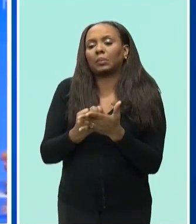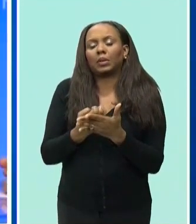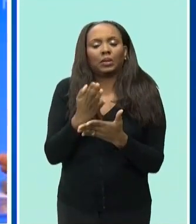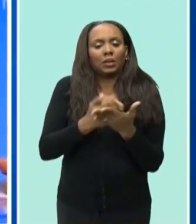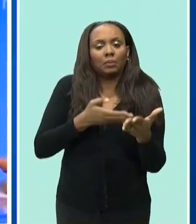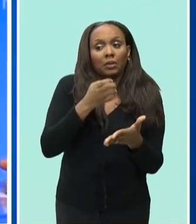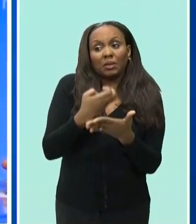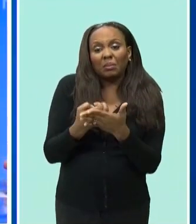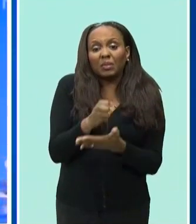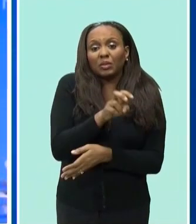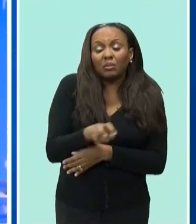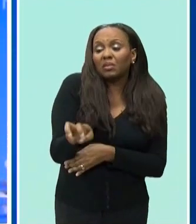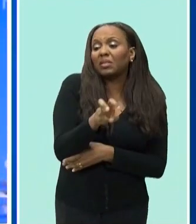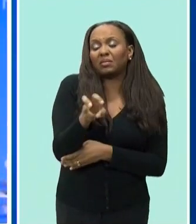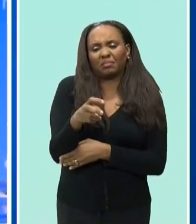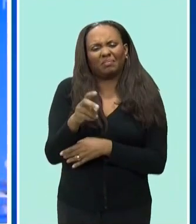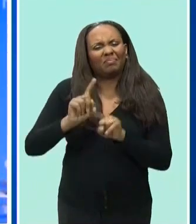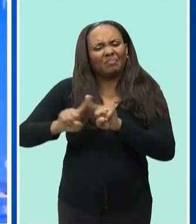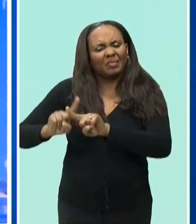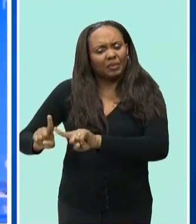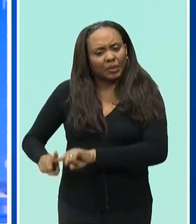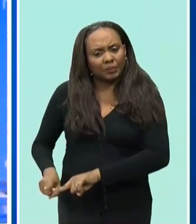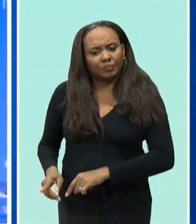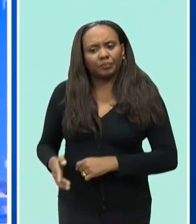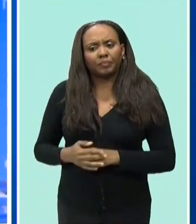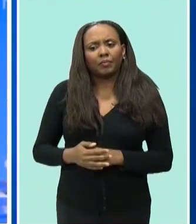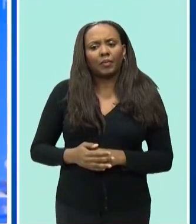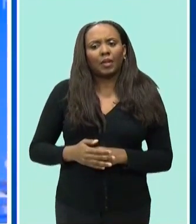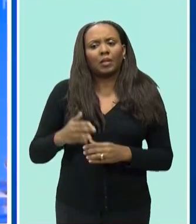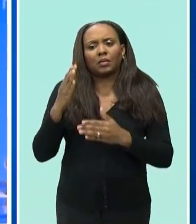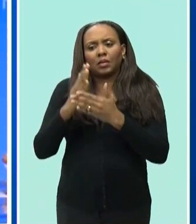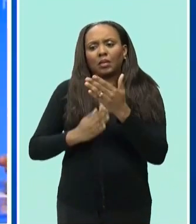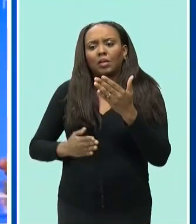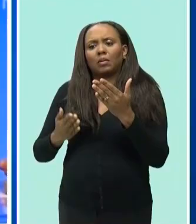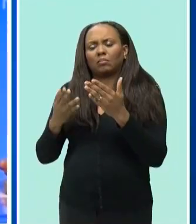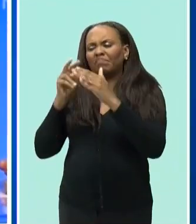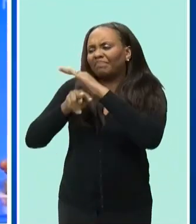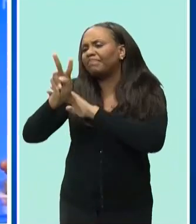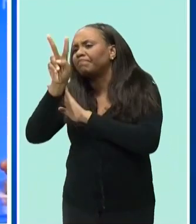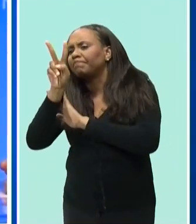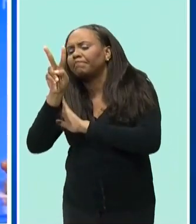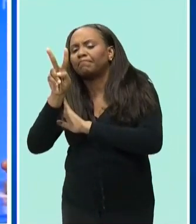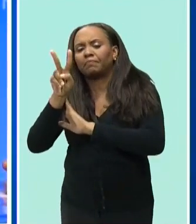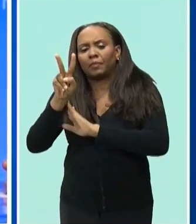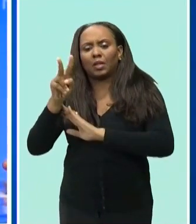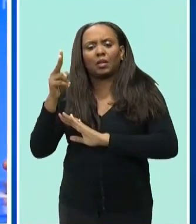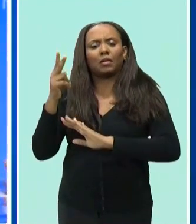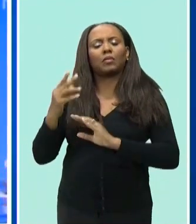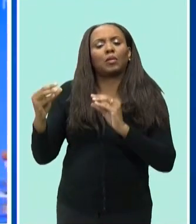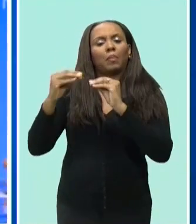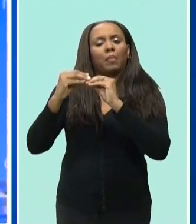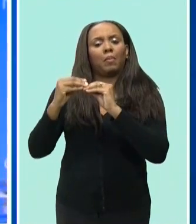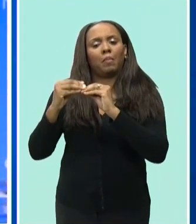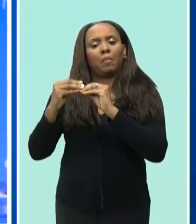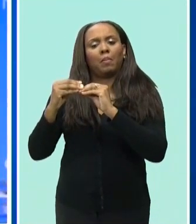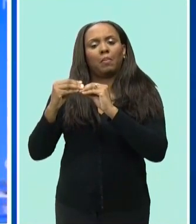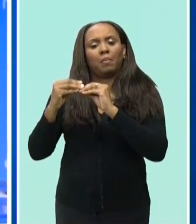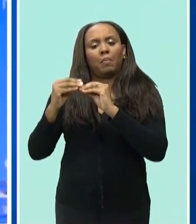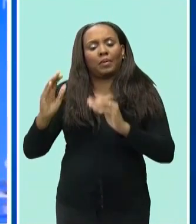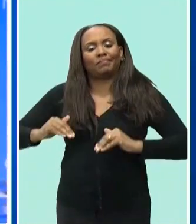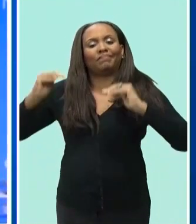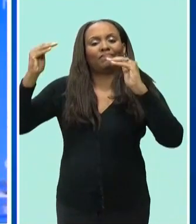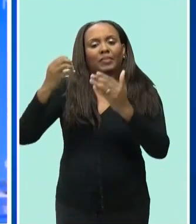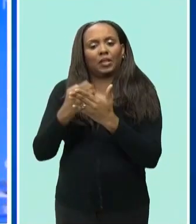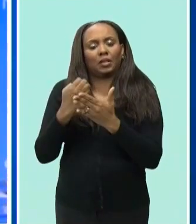is doing somewhat better. Their prospects are typically tied to advanced economies, so there has been some softening, but